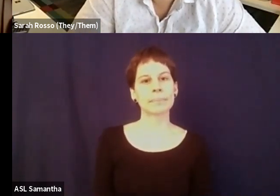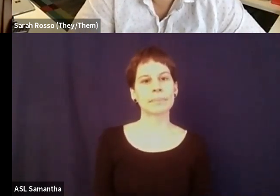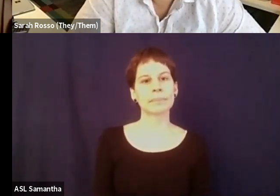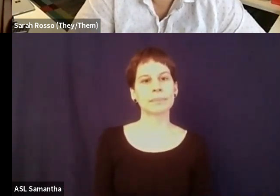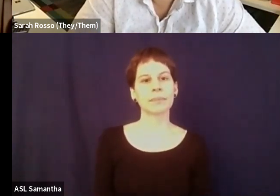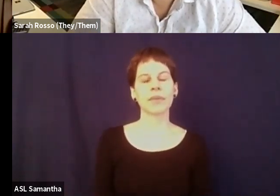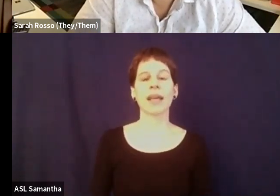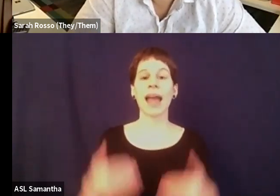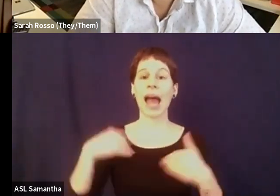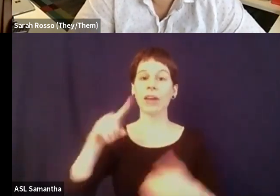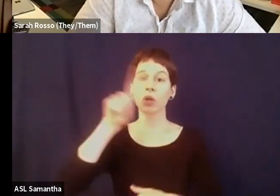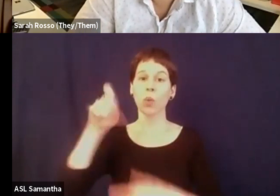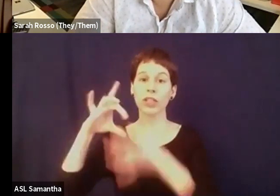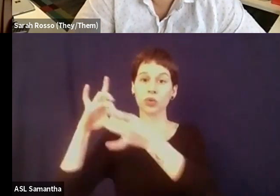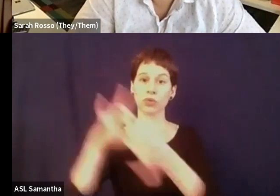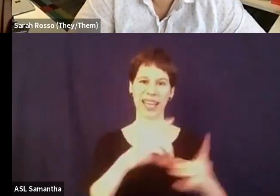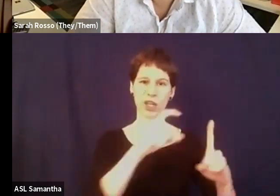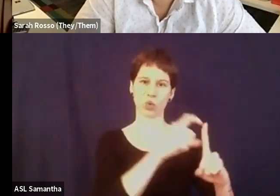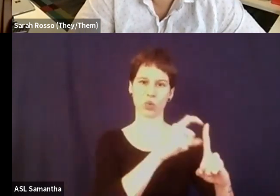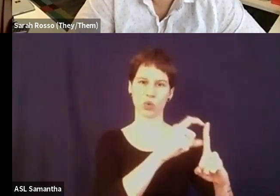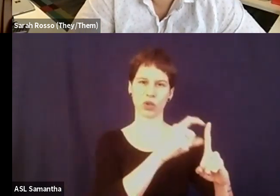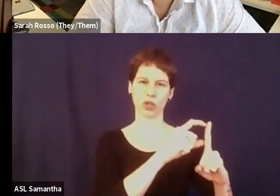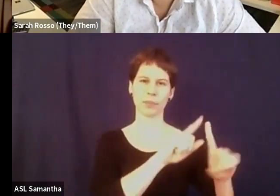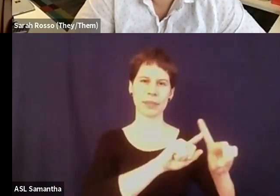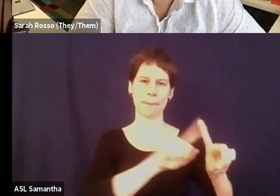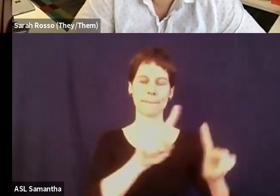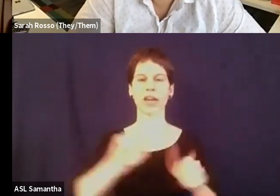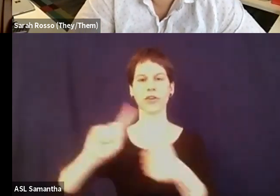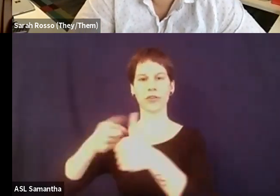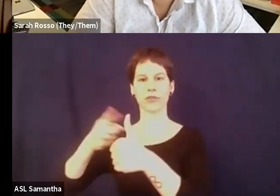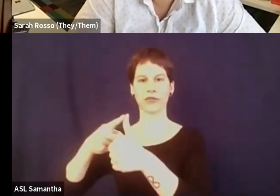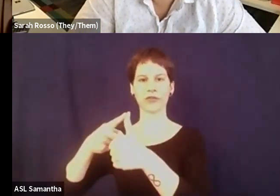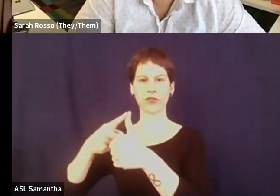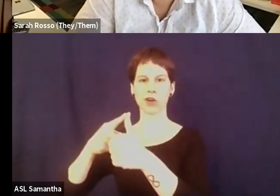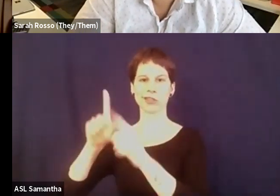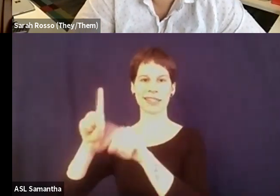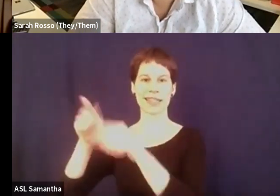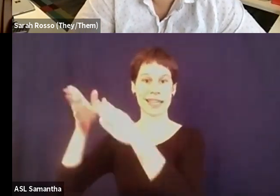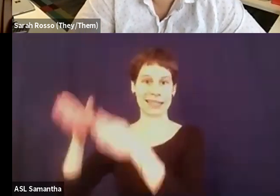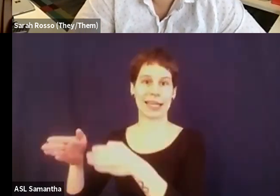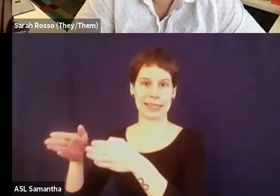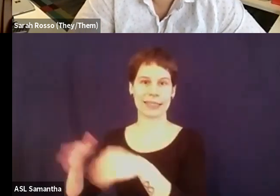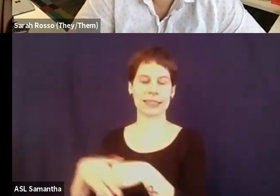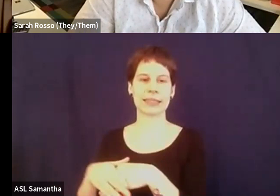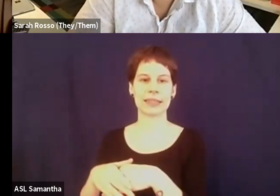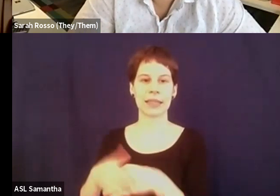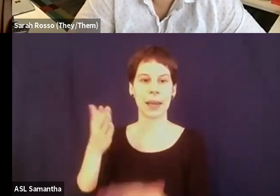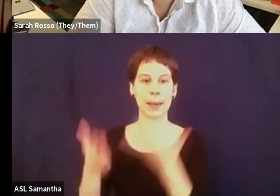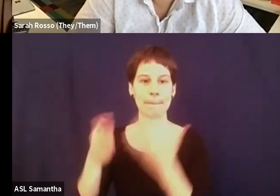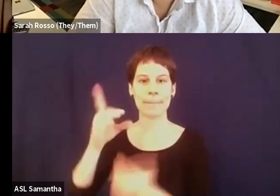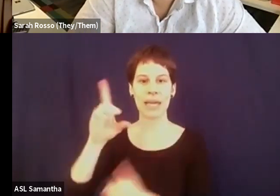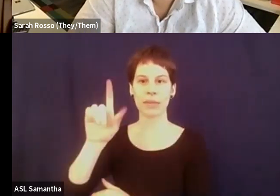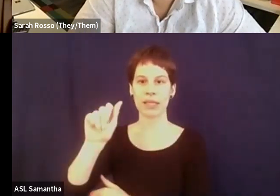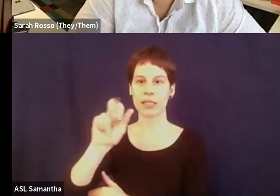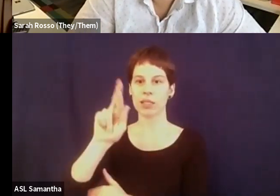but first I'll go to this question from the attendees. And it looks like maybe Darren wants to speak to this